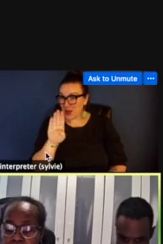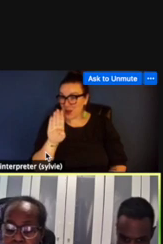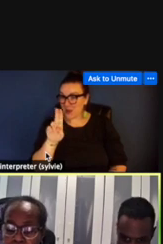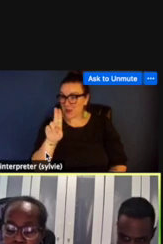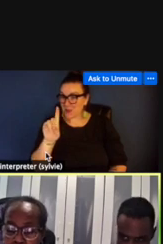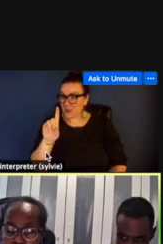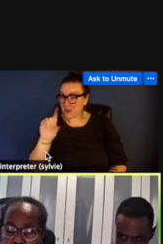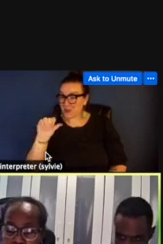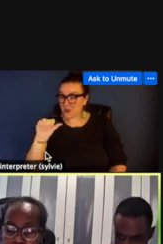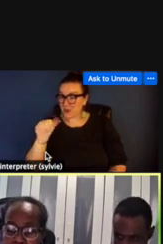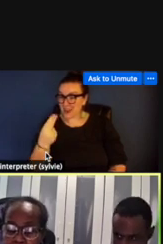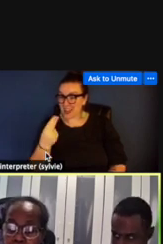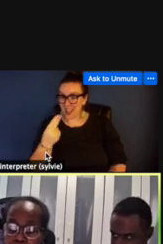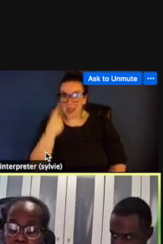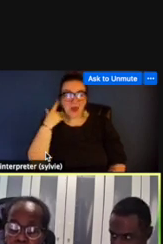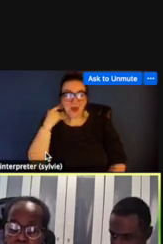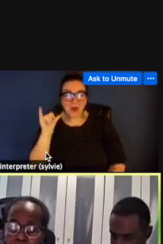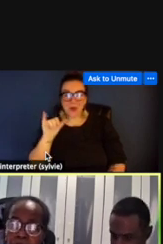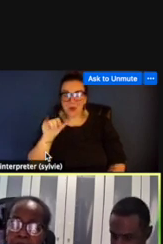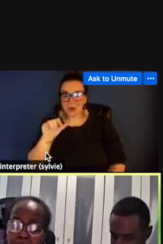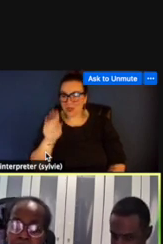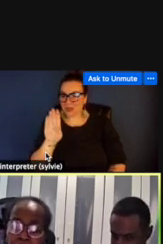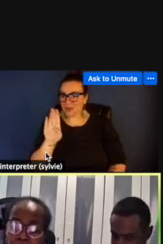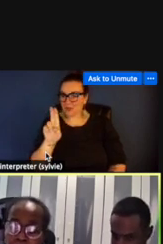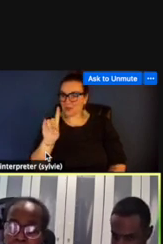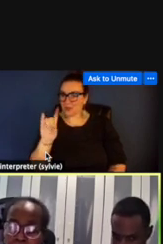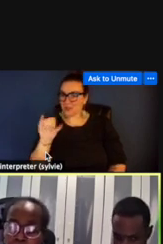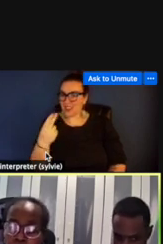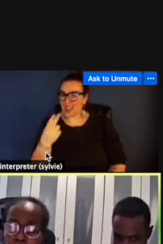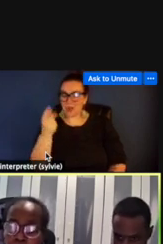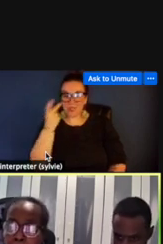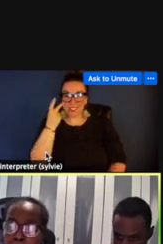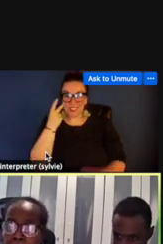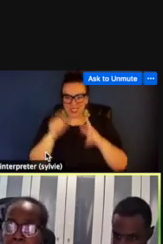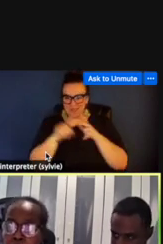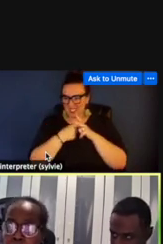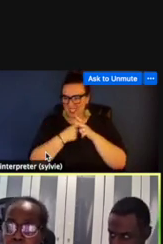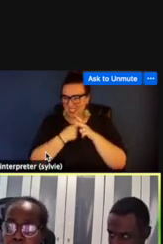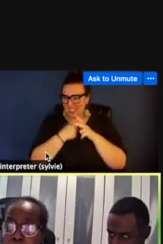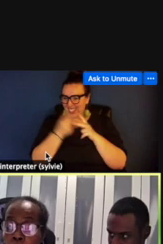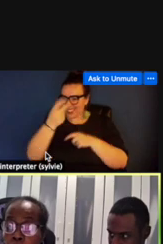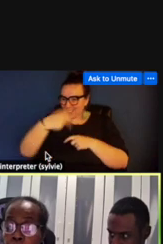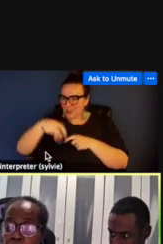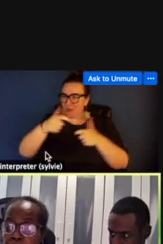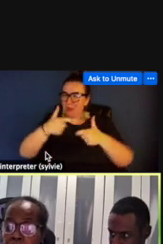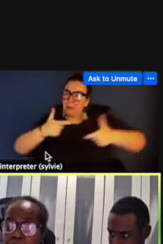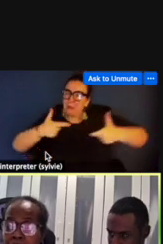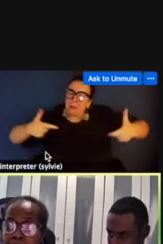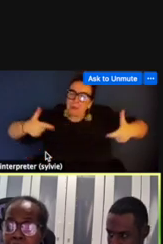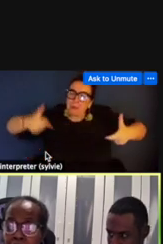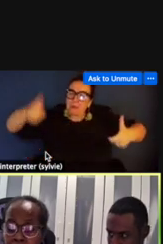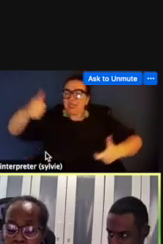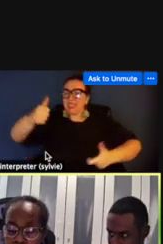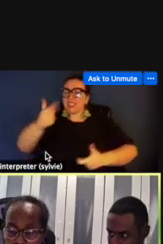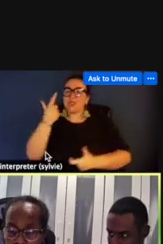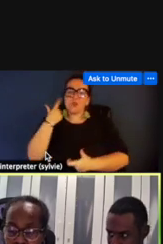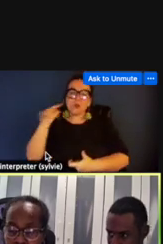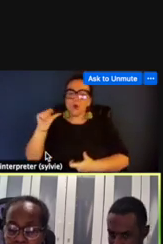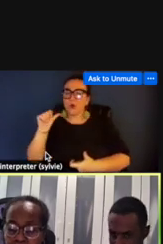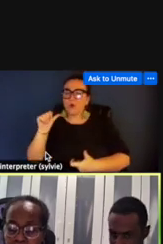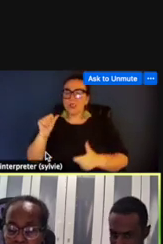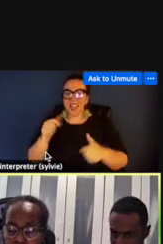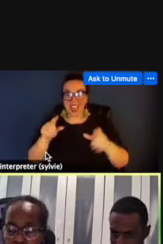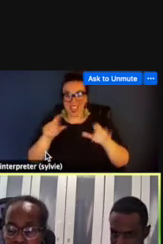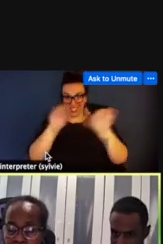gold statue is the Buddha. And we saw at the very beginning of the trip, the biggest Buddha, gold Buddha there is. And it's